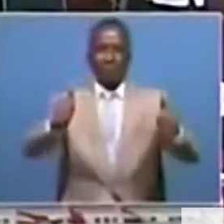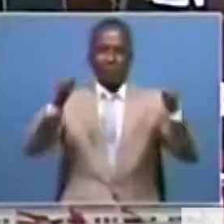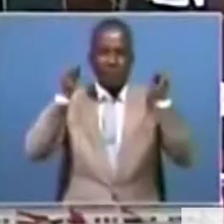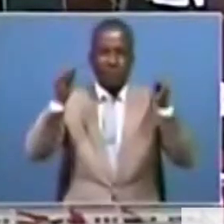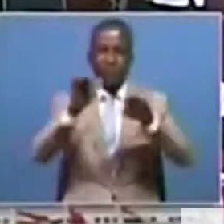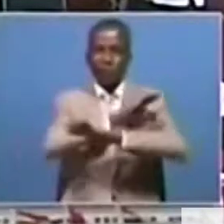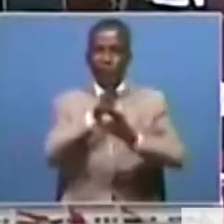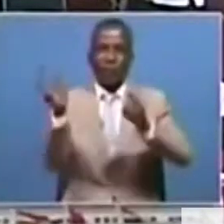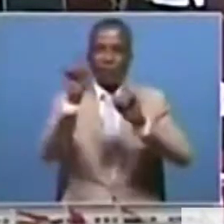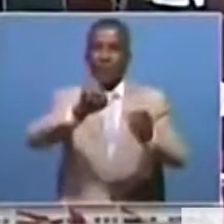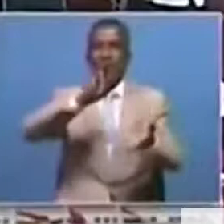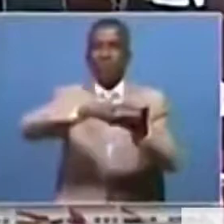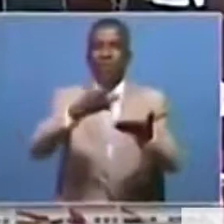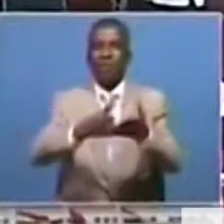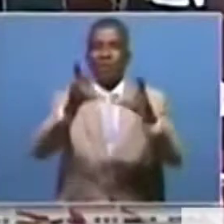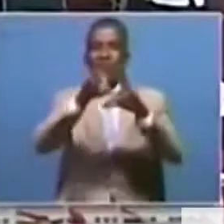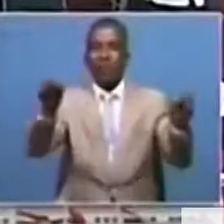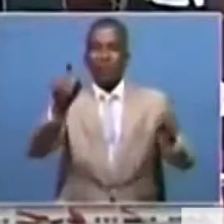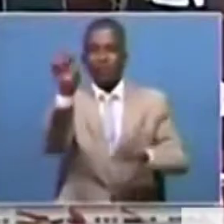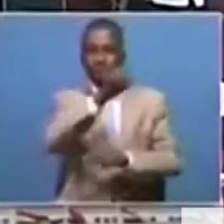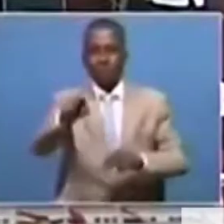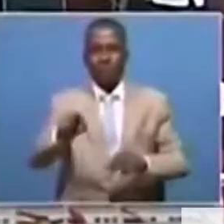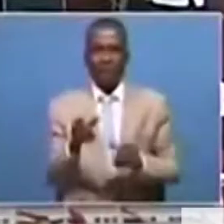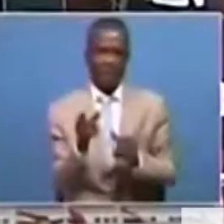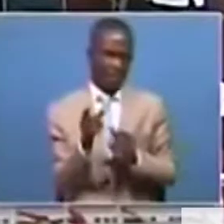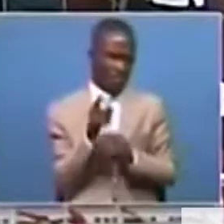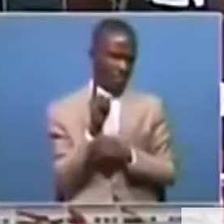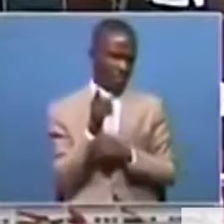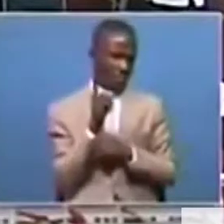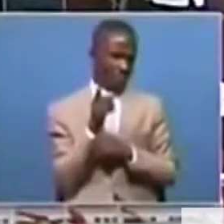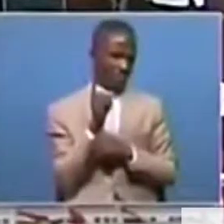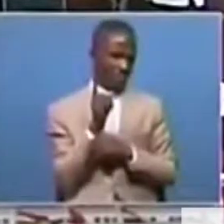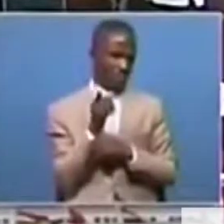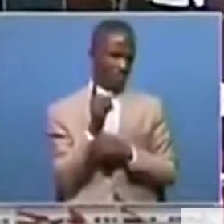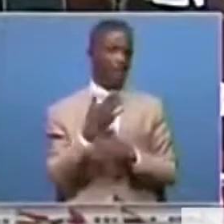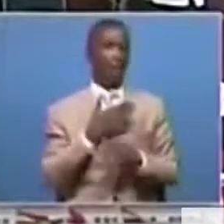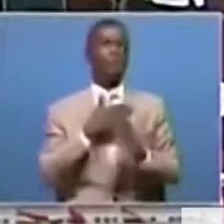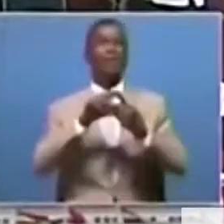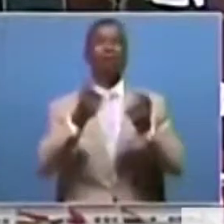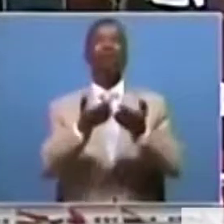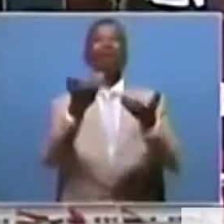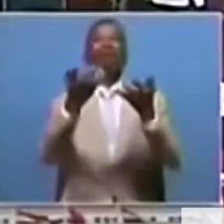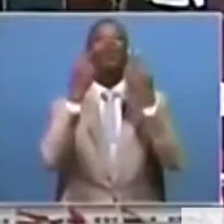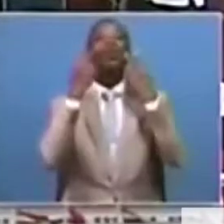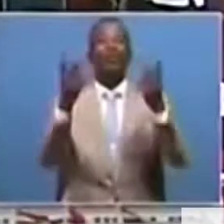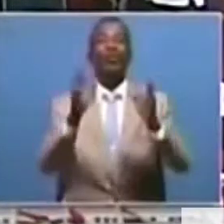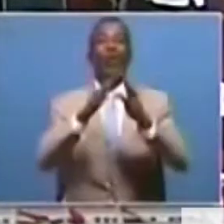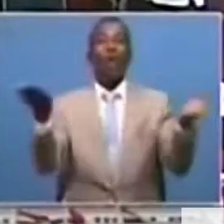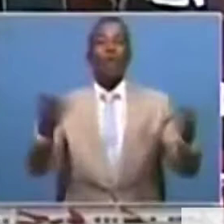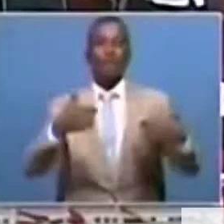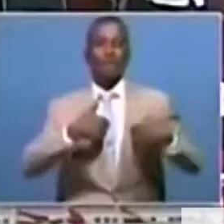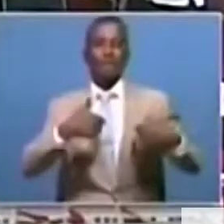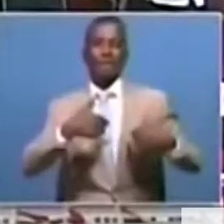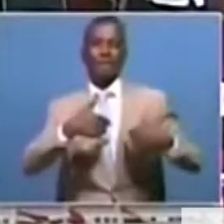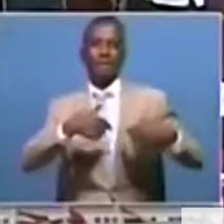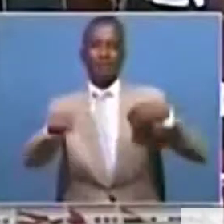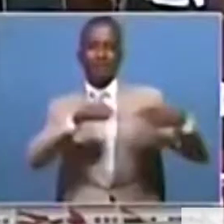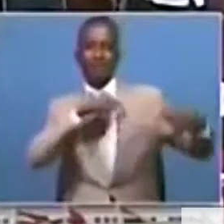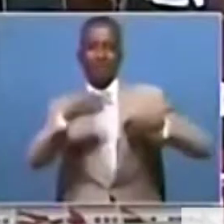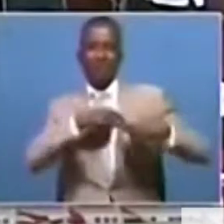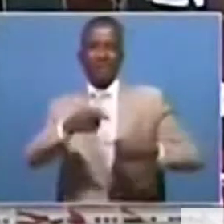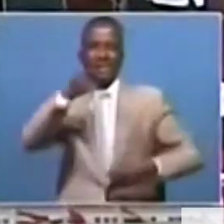February 2021, that this was no longer the case. 17. My counsel is seeking leave of the court to reopen my case to enable the